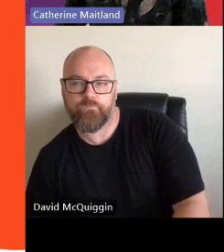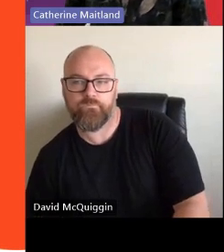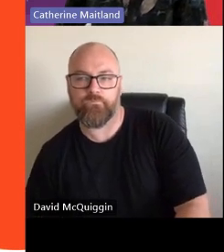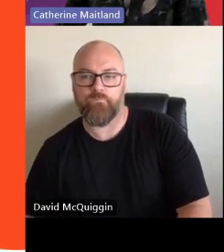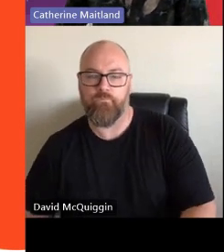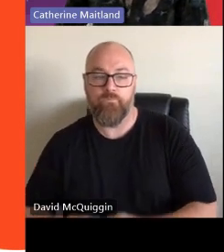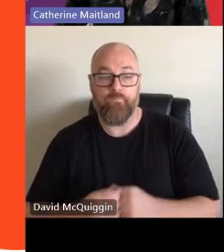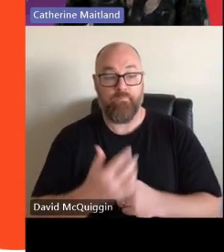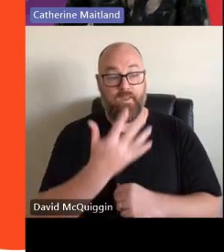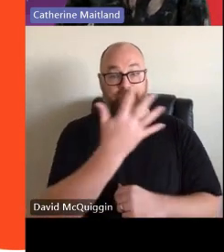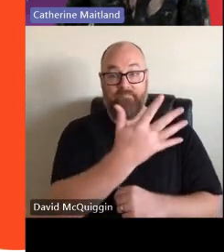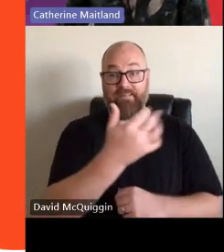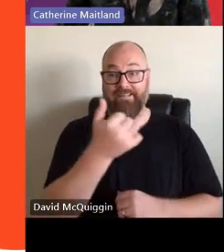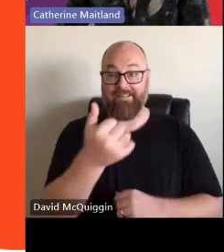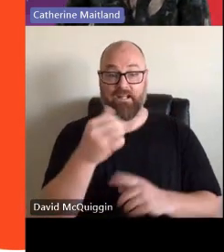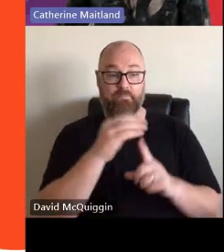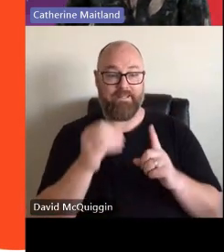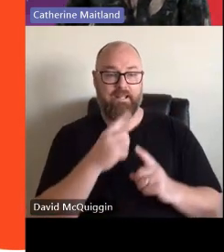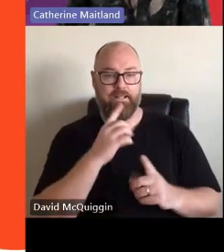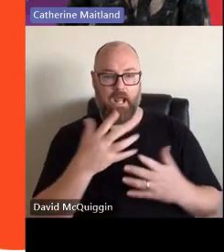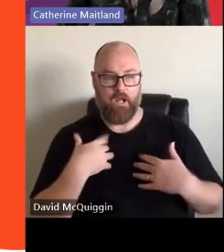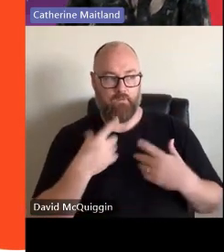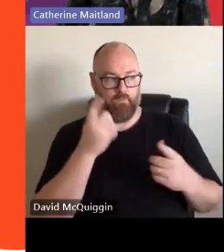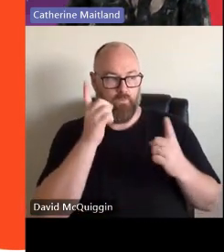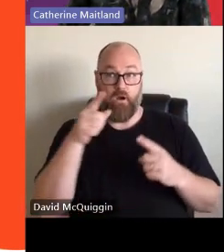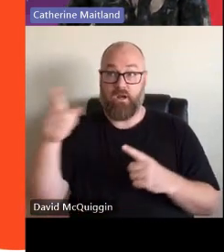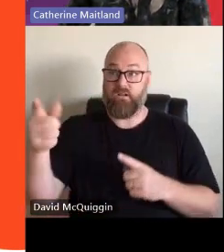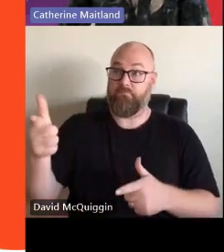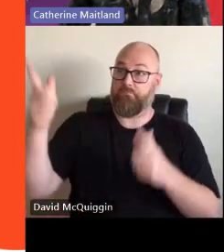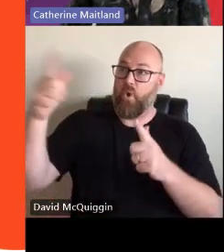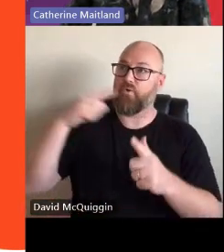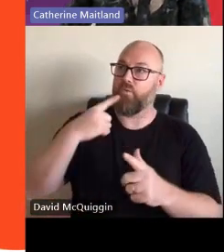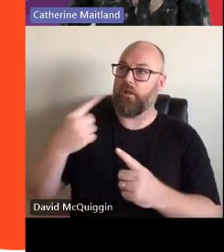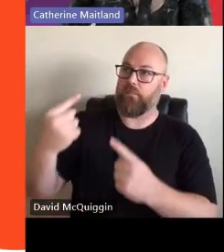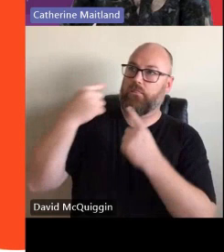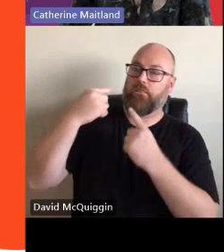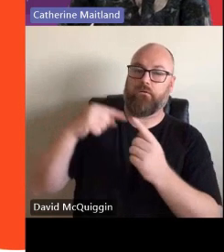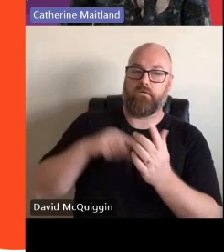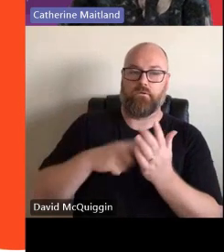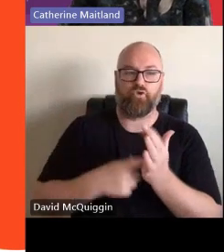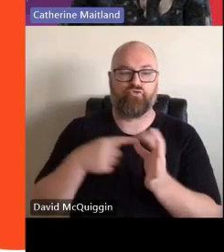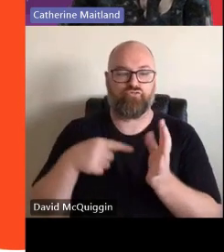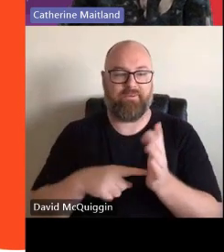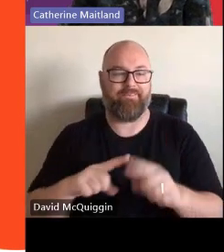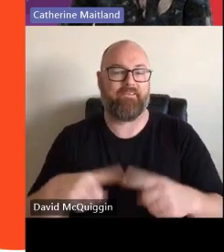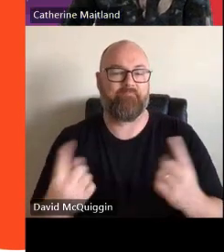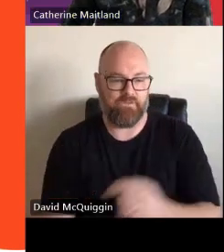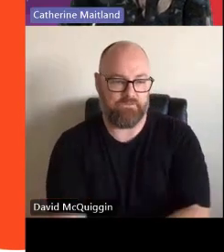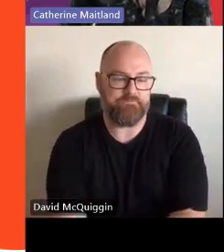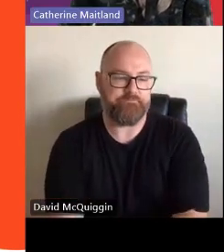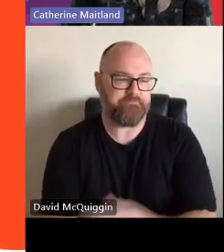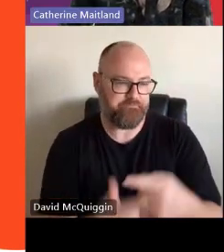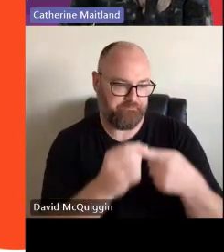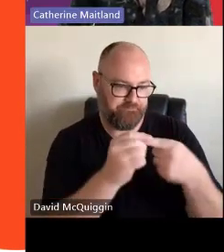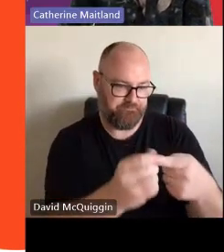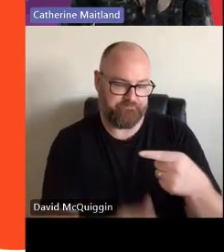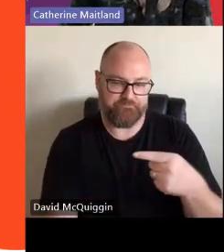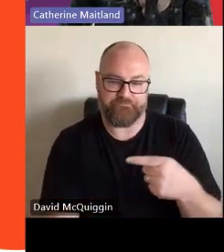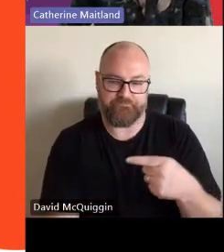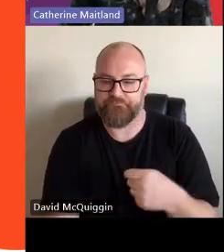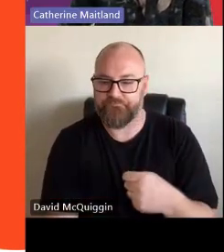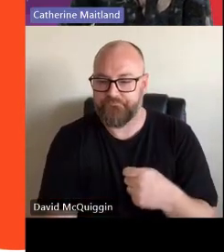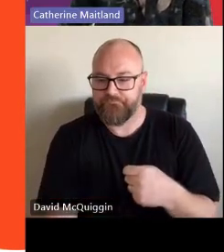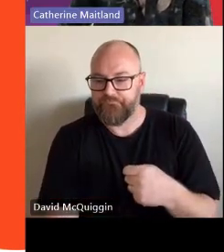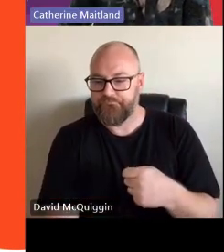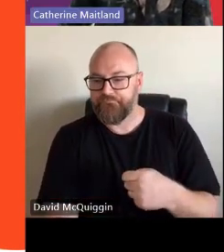56% said that they're worried their employer might treat them differently if they ask for a workplace adjustment. 45%